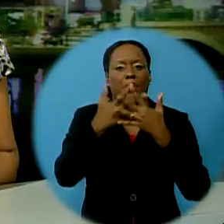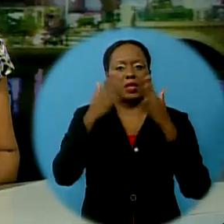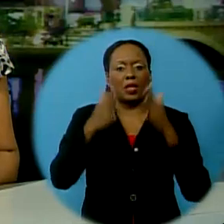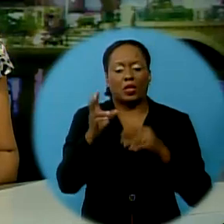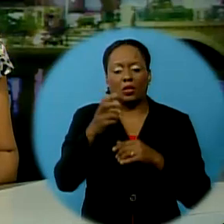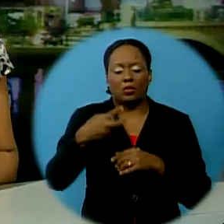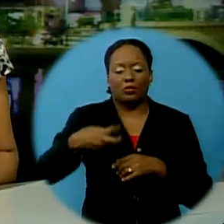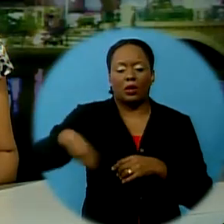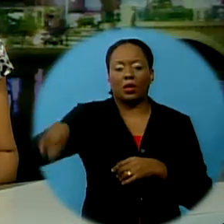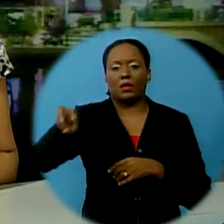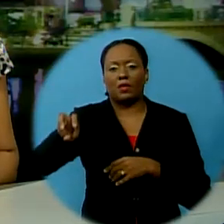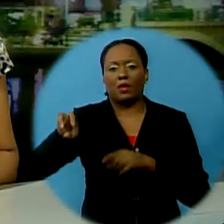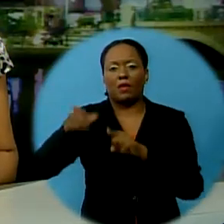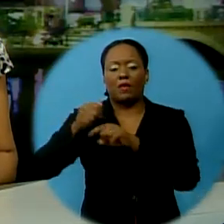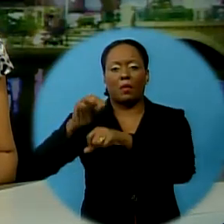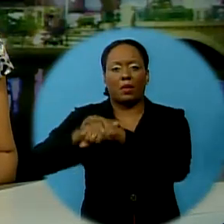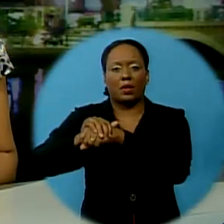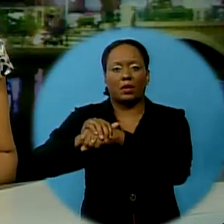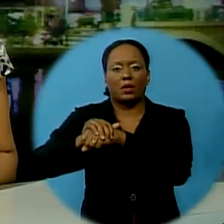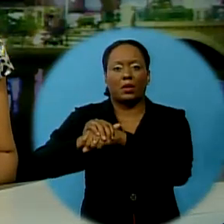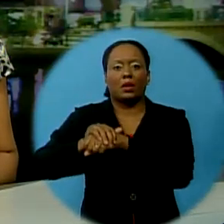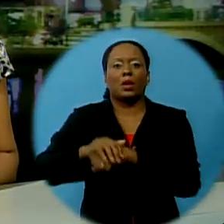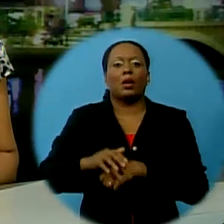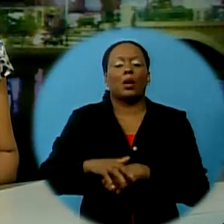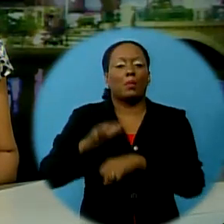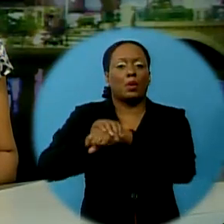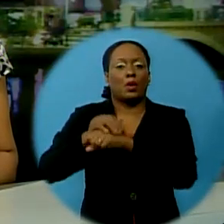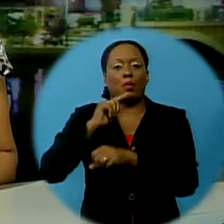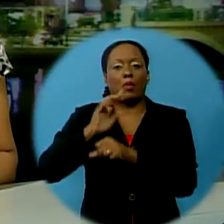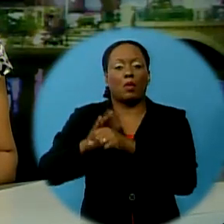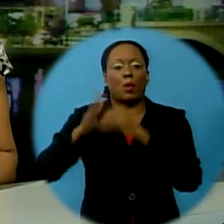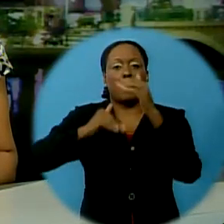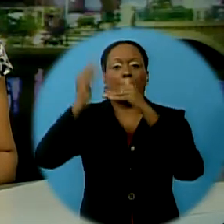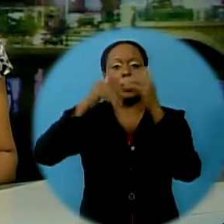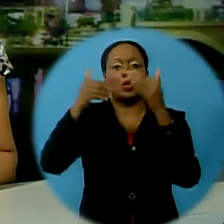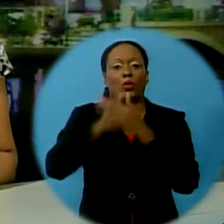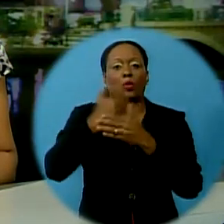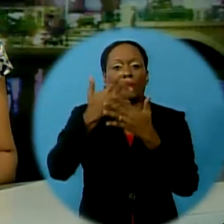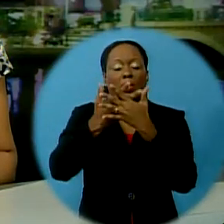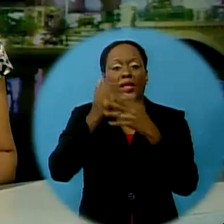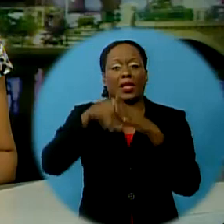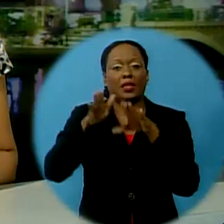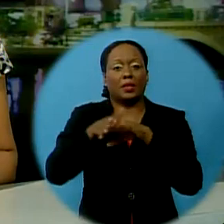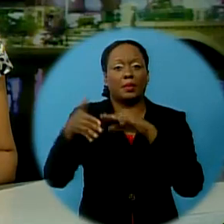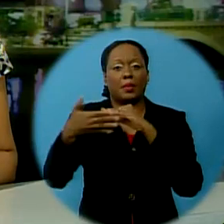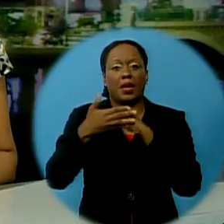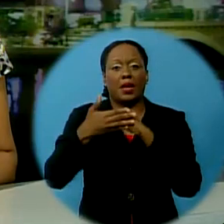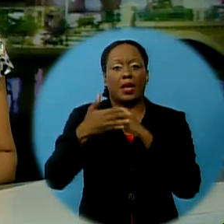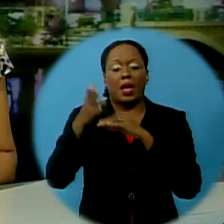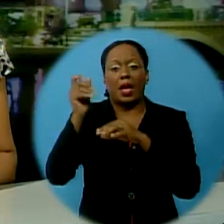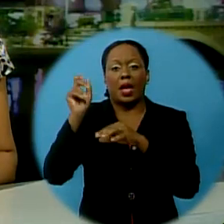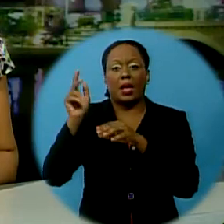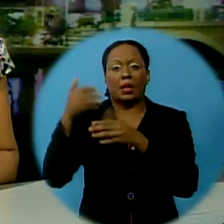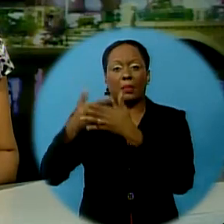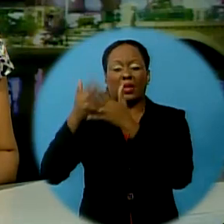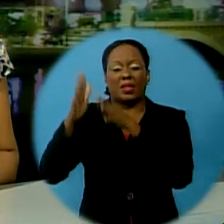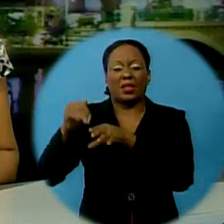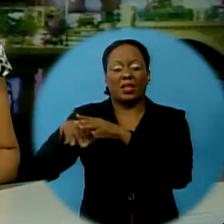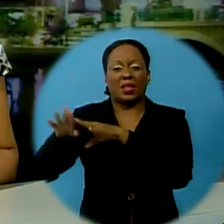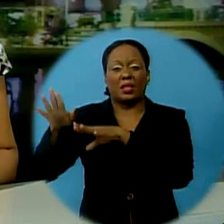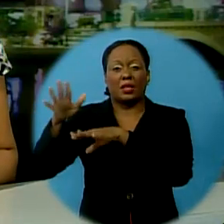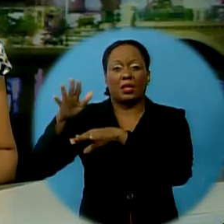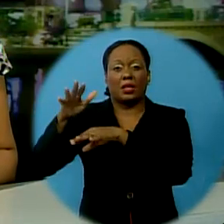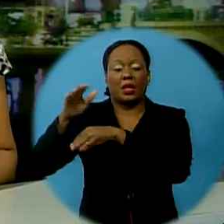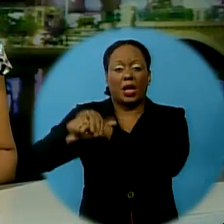deal, Britain has promised to build a new prison in Jamaica and repatriate 300 UK prisoners of Jamaican descent. Chairman